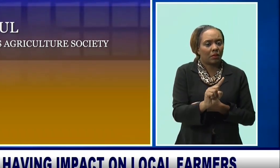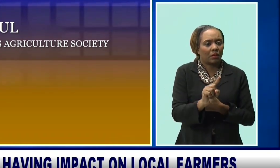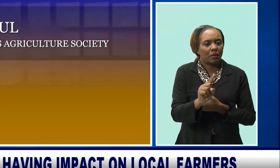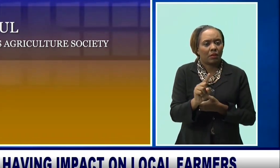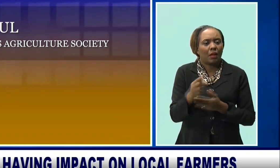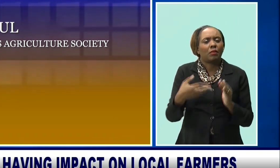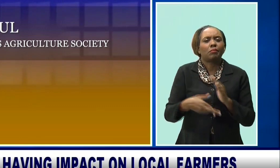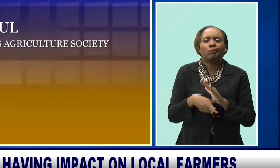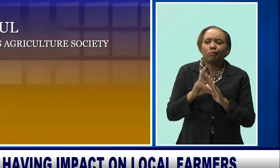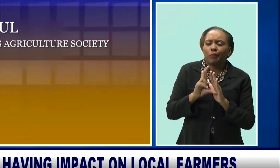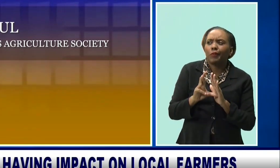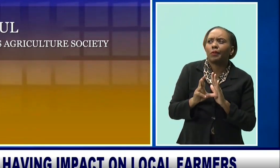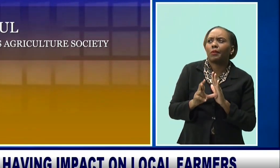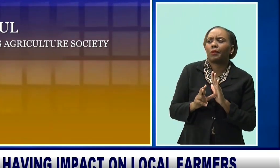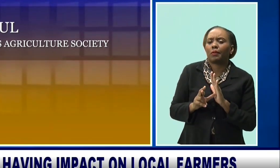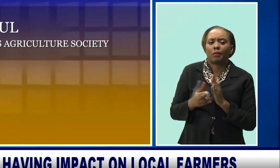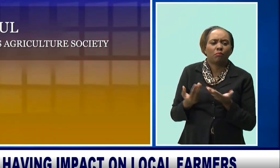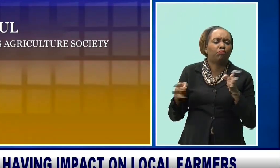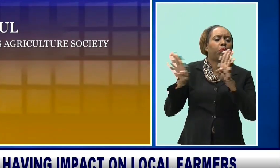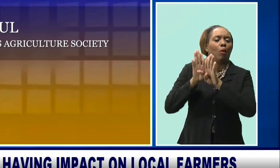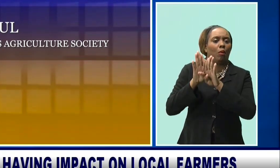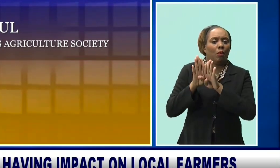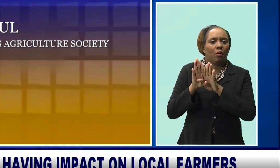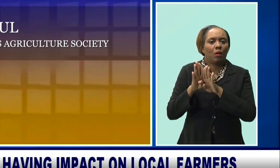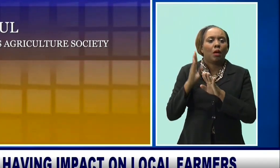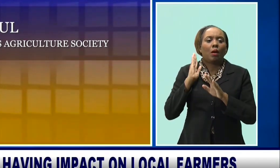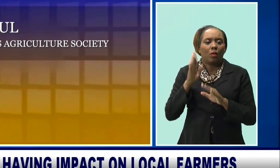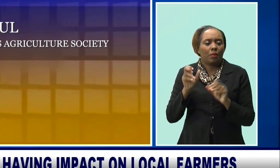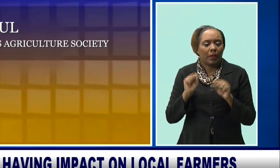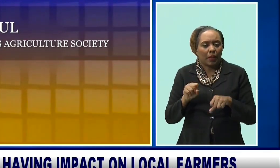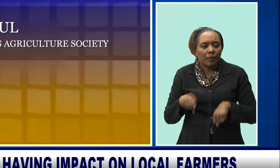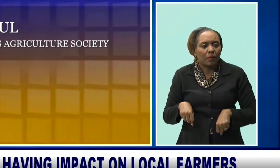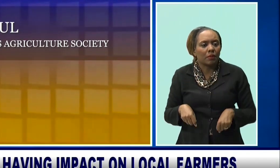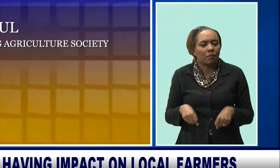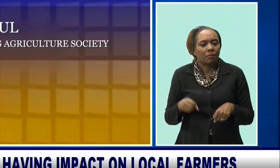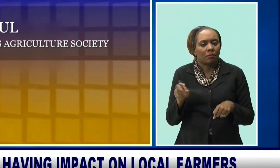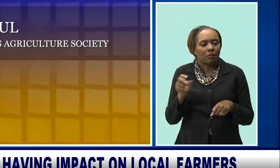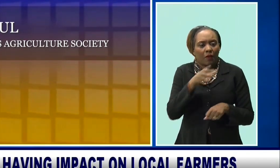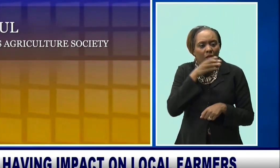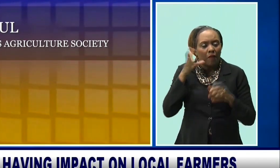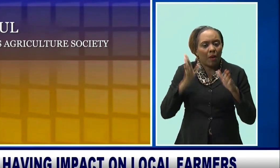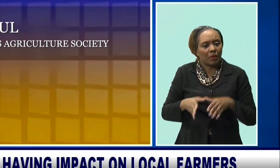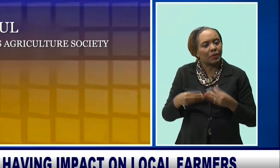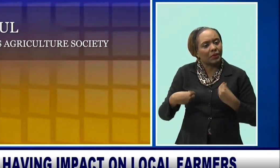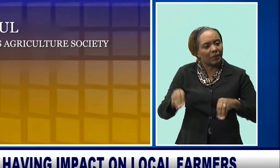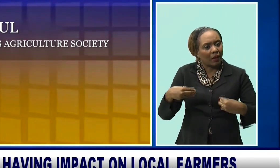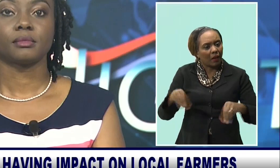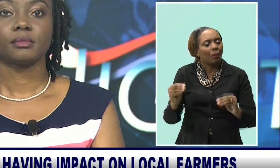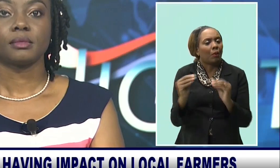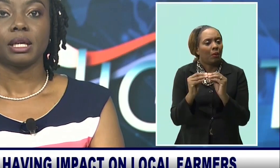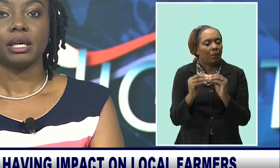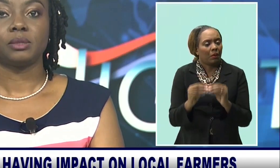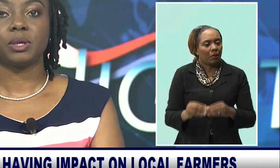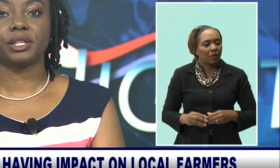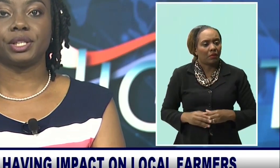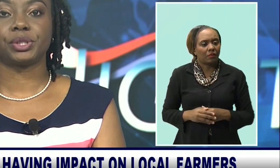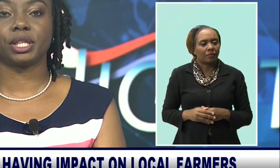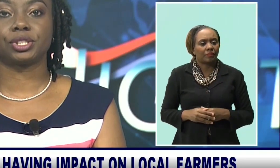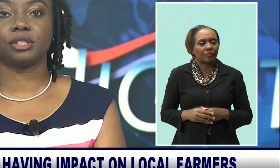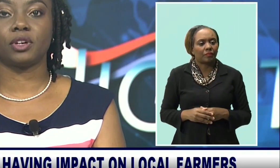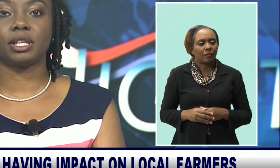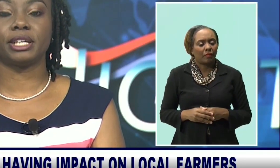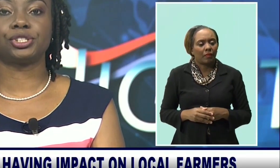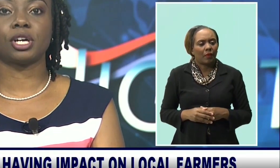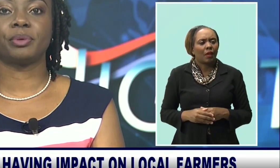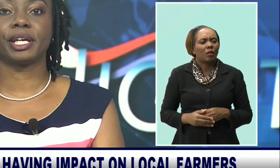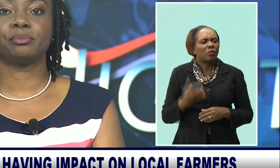review the whole shutdown, that basically we will have some easing so that we can get more produce marketed at the same time. And while the